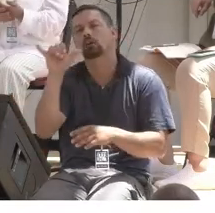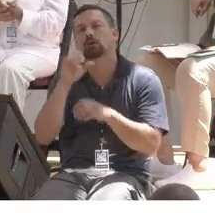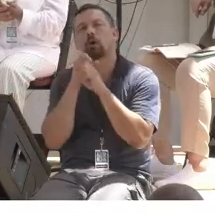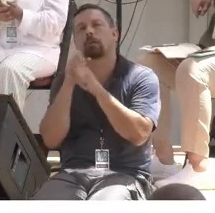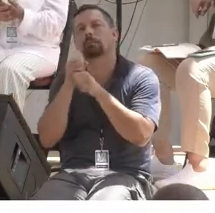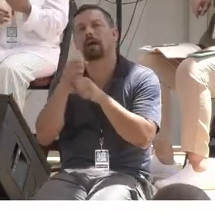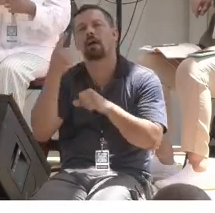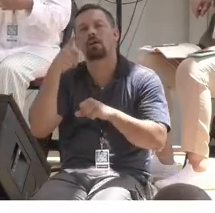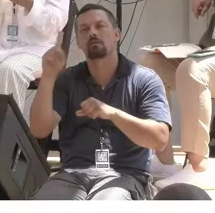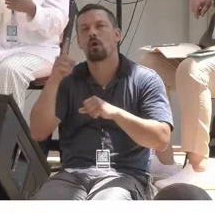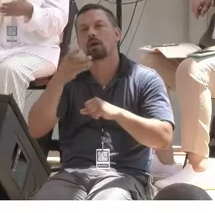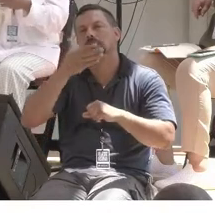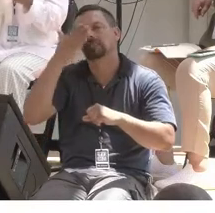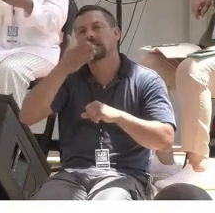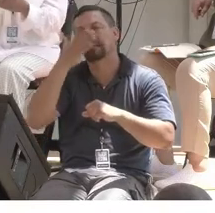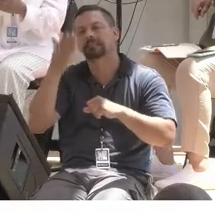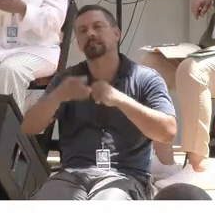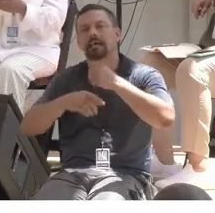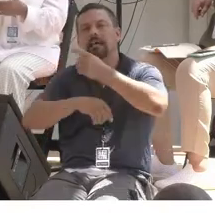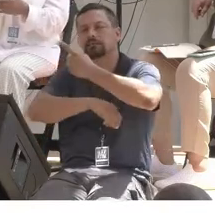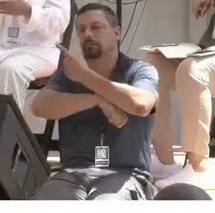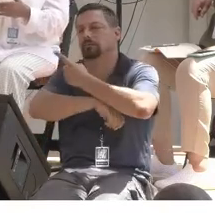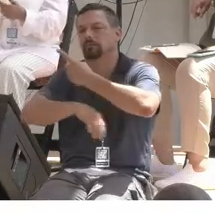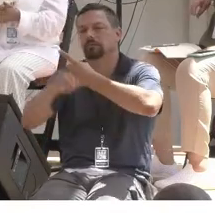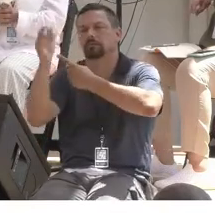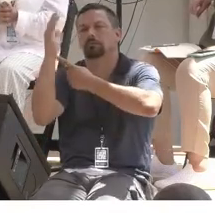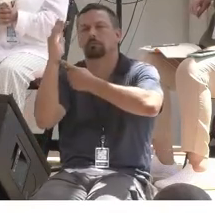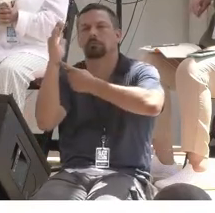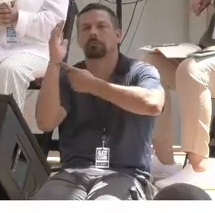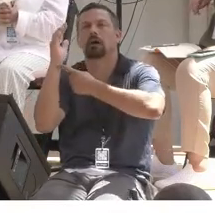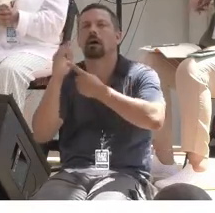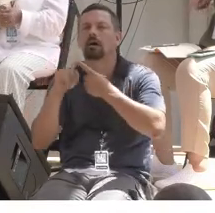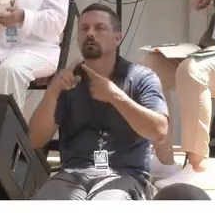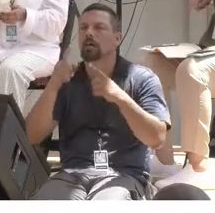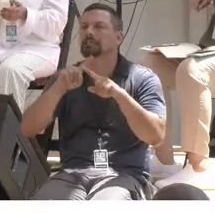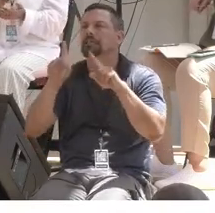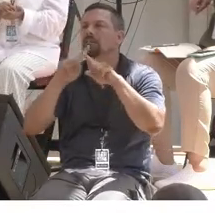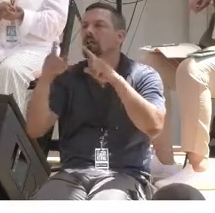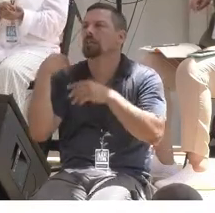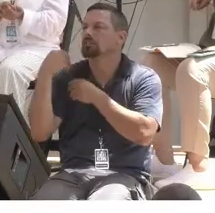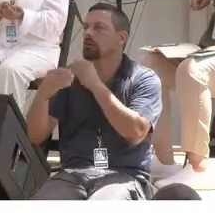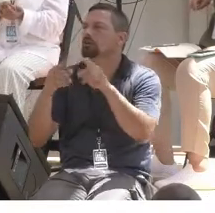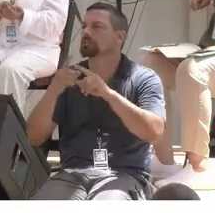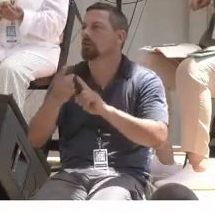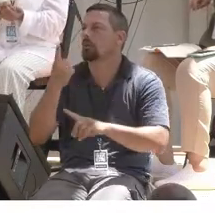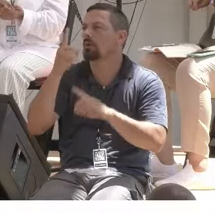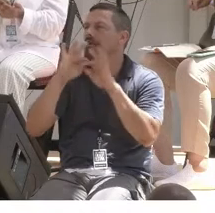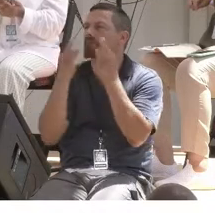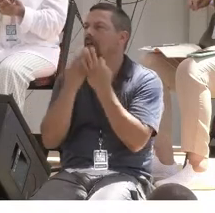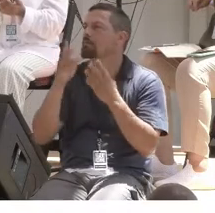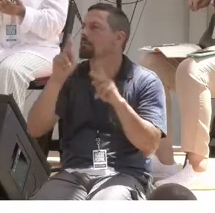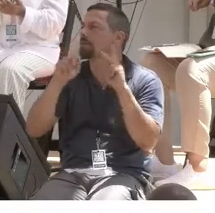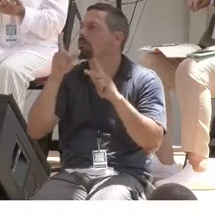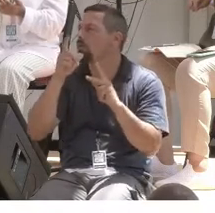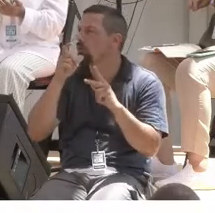pass into the different generations in one family. Also, there is people who